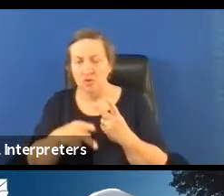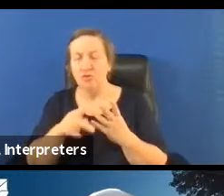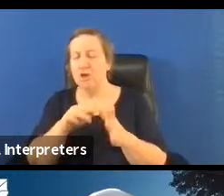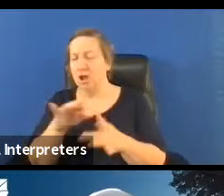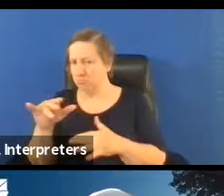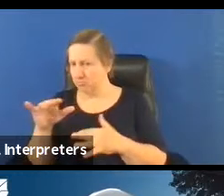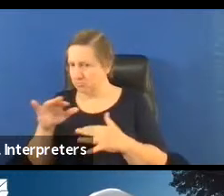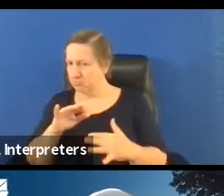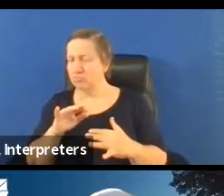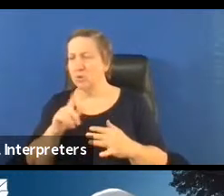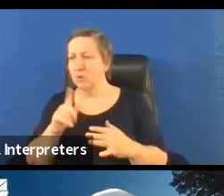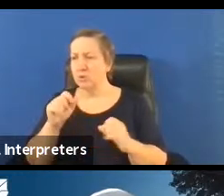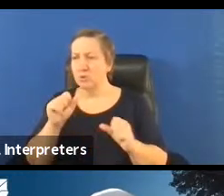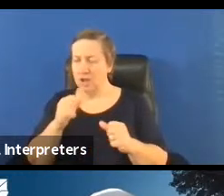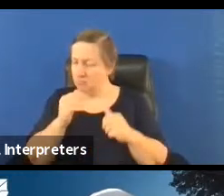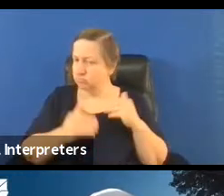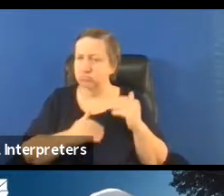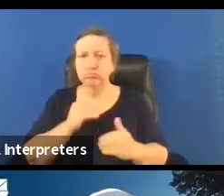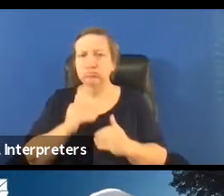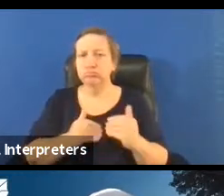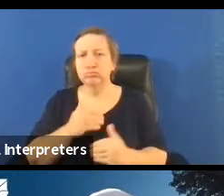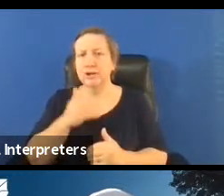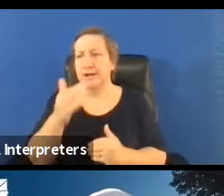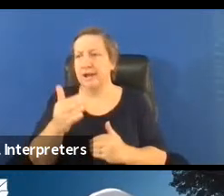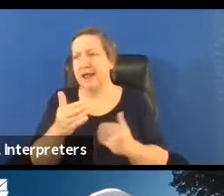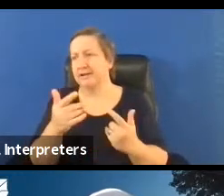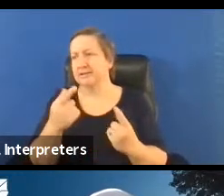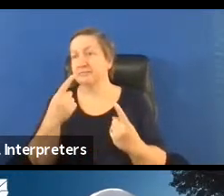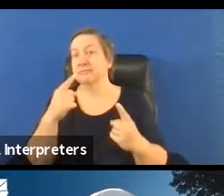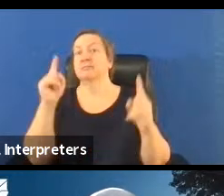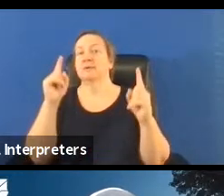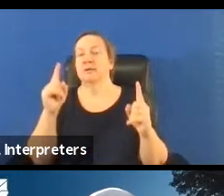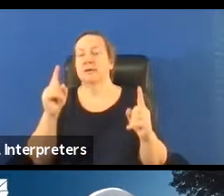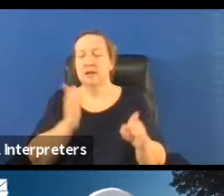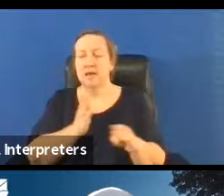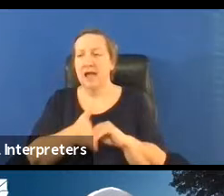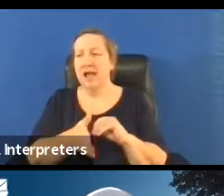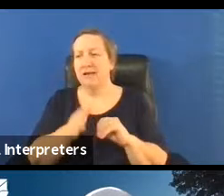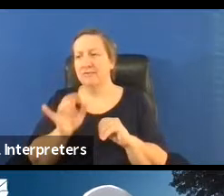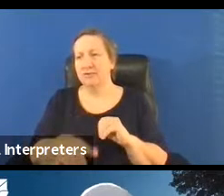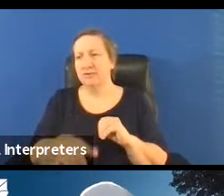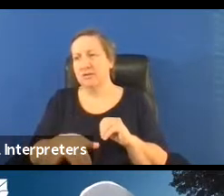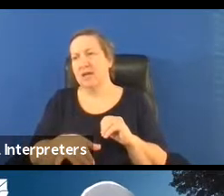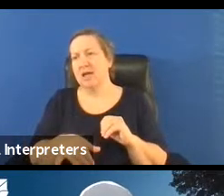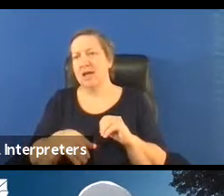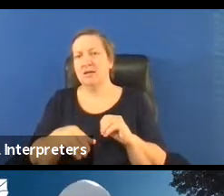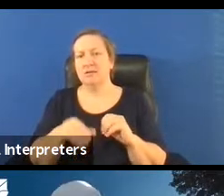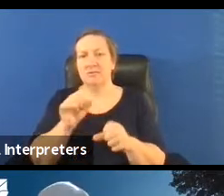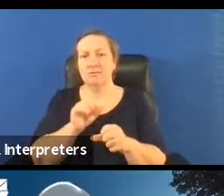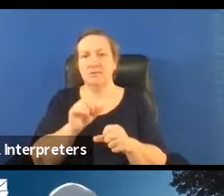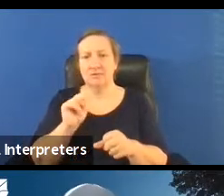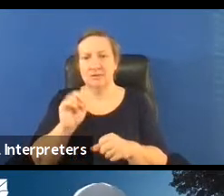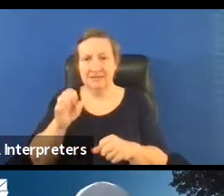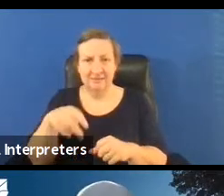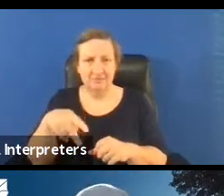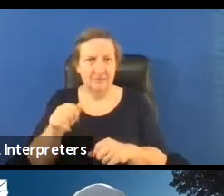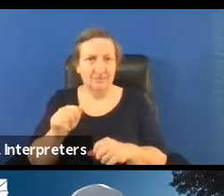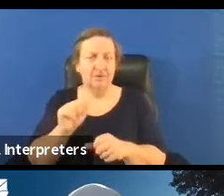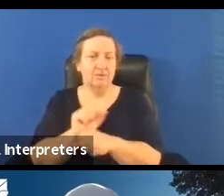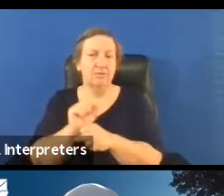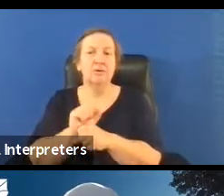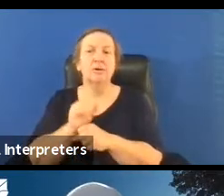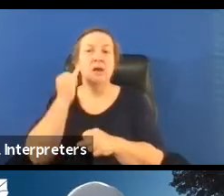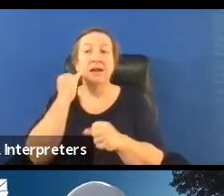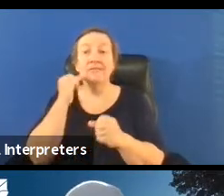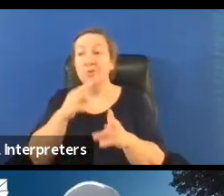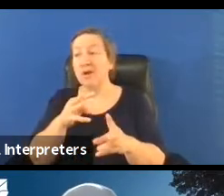hit the ground running on your next major milestone, which comes after some of that NEPA work. If there's a way, and it doesn't have to be